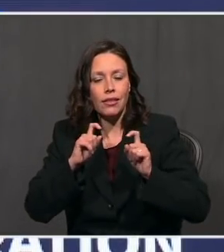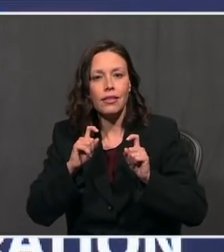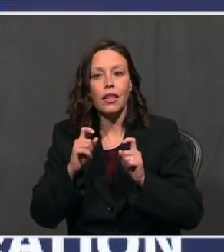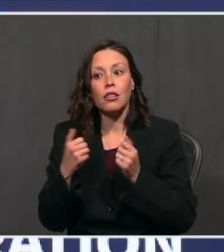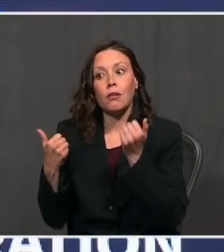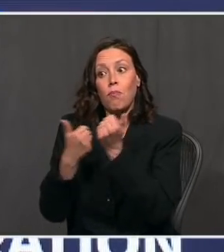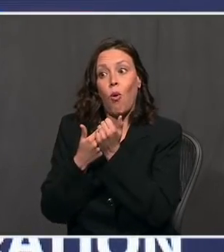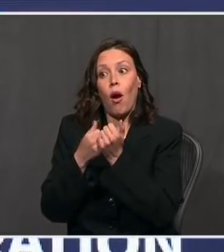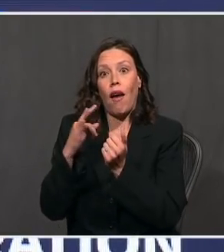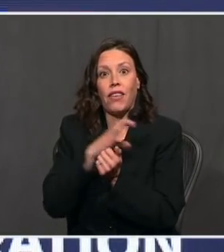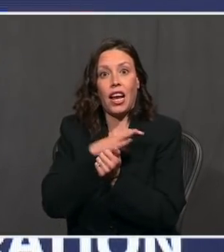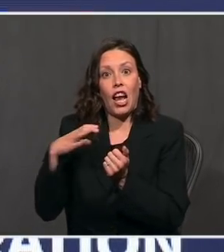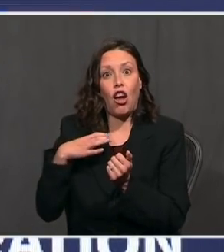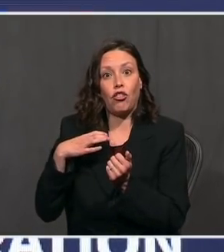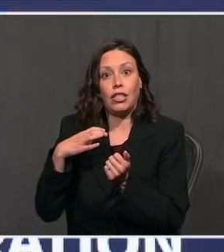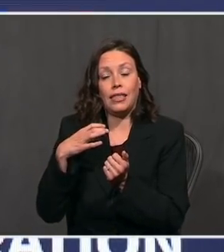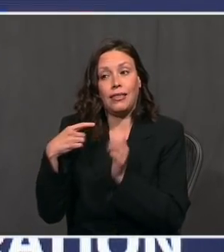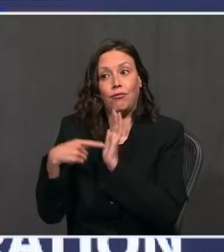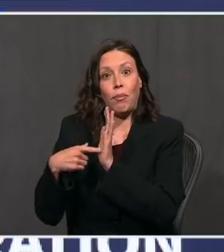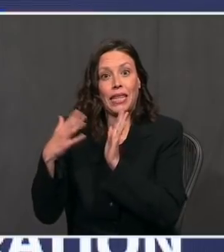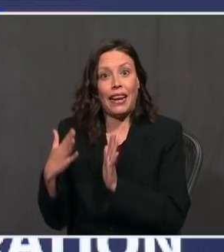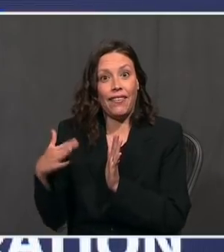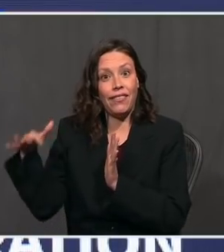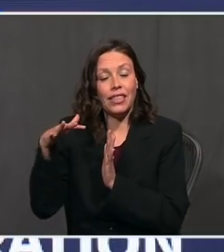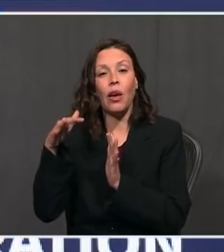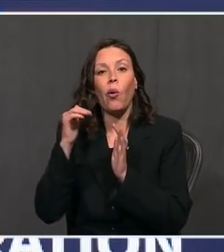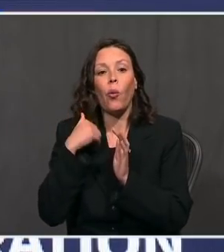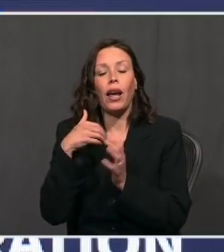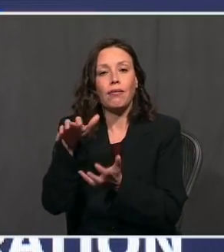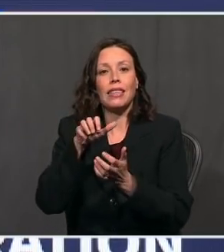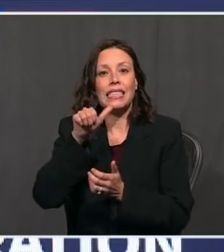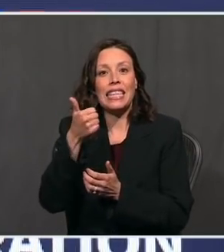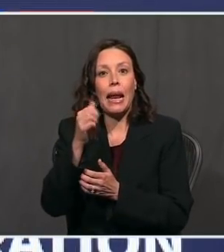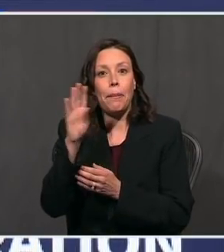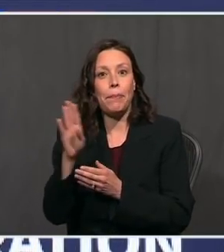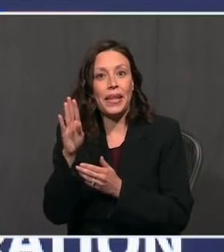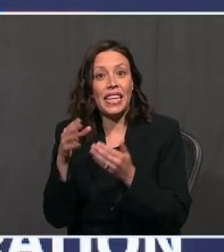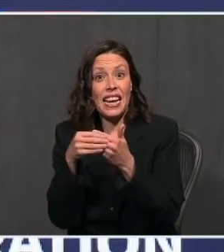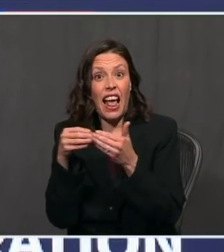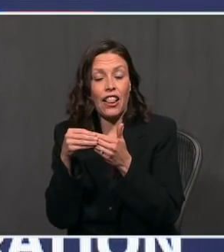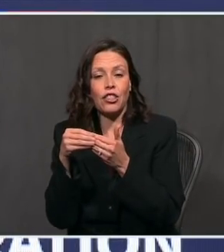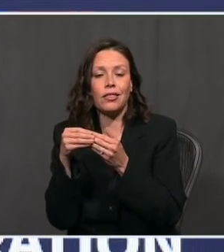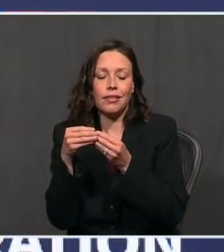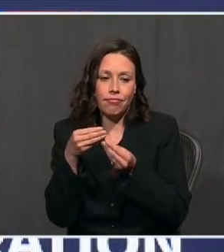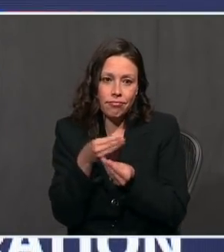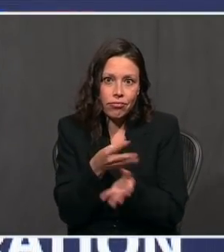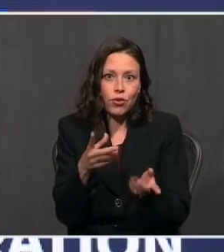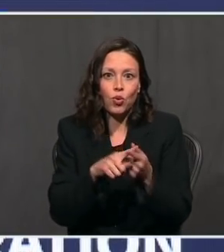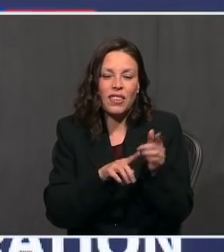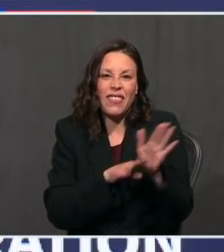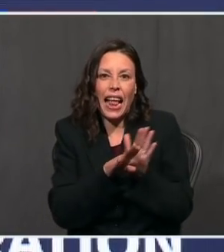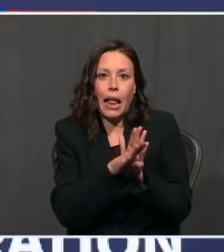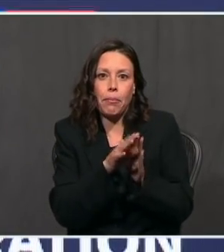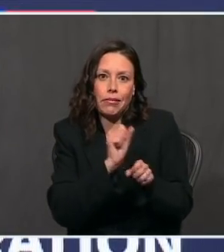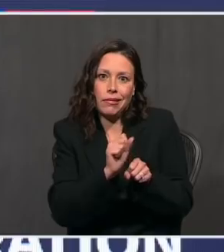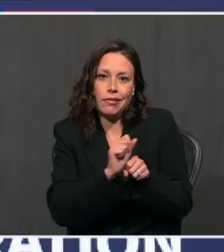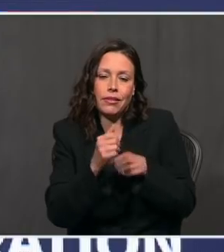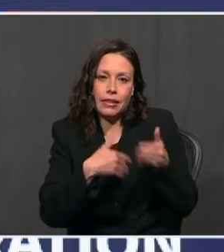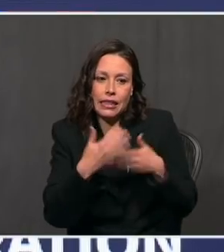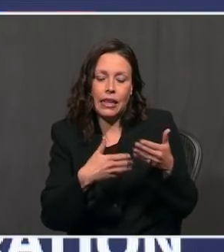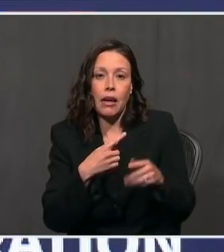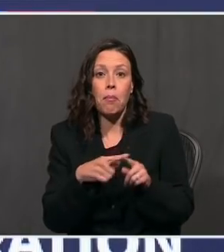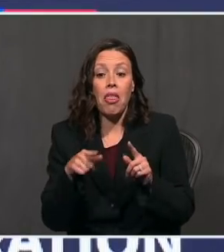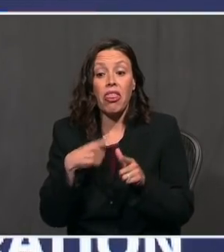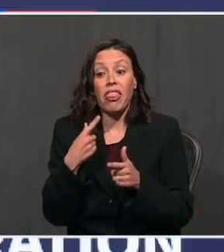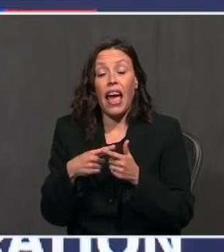Congress that you saw here today, we were able to secure some $10 billion to develop a vaccine. But it would be in May of